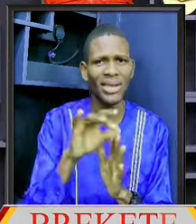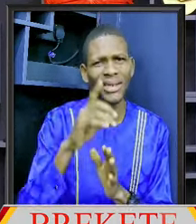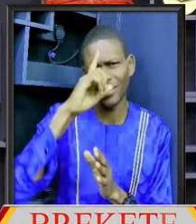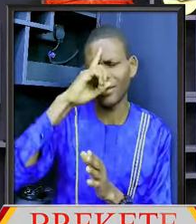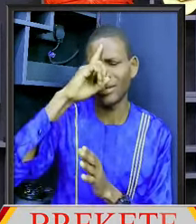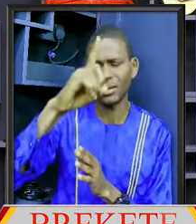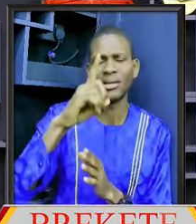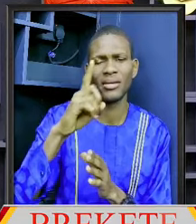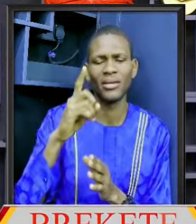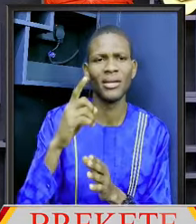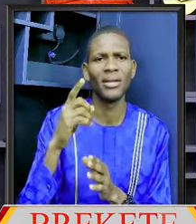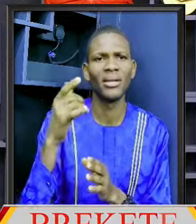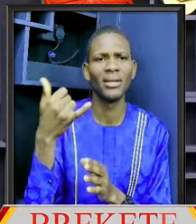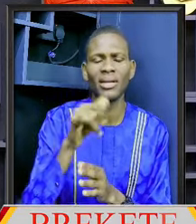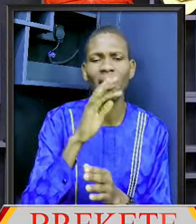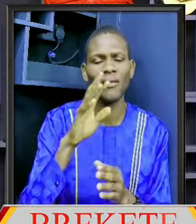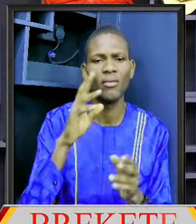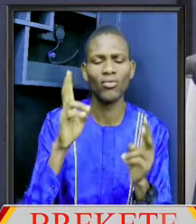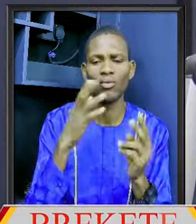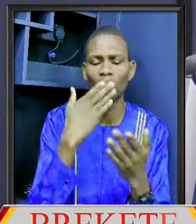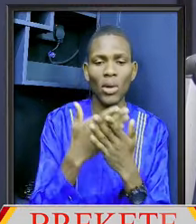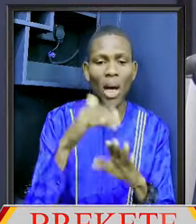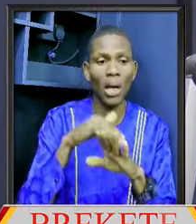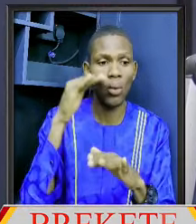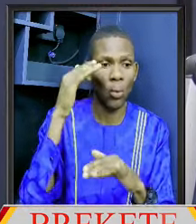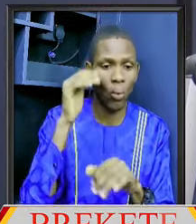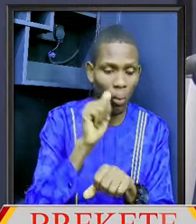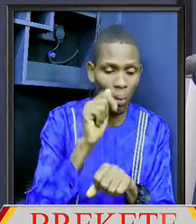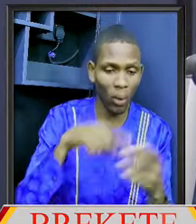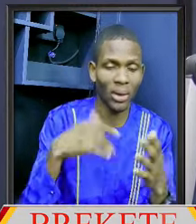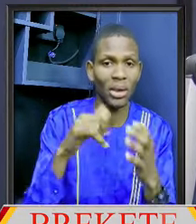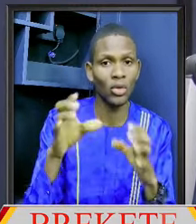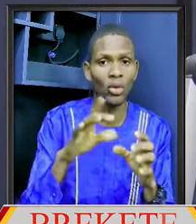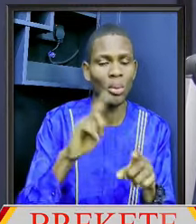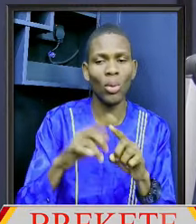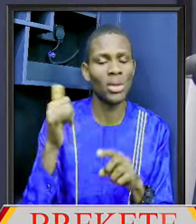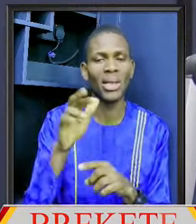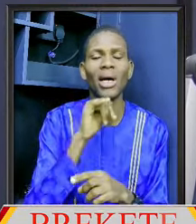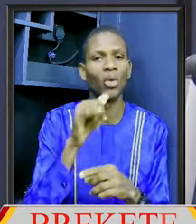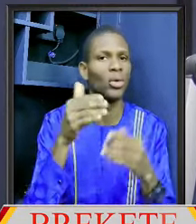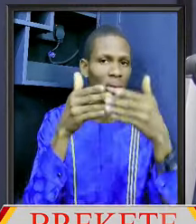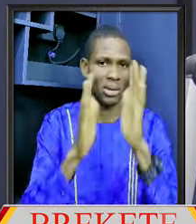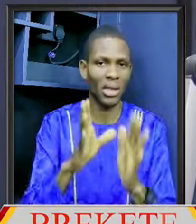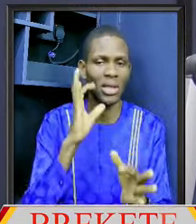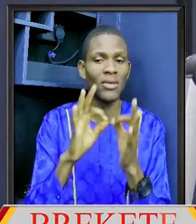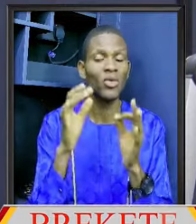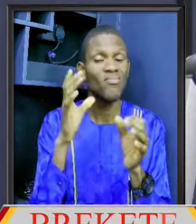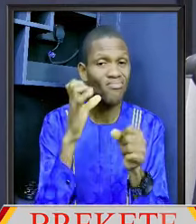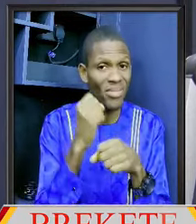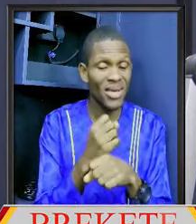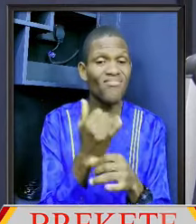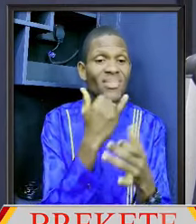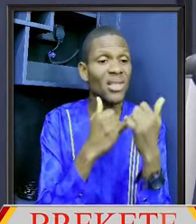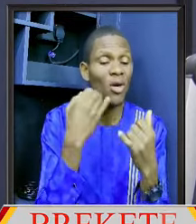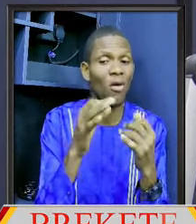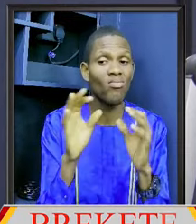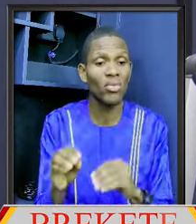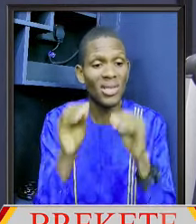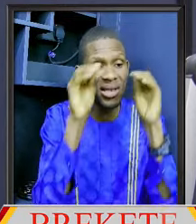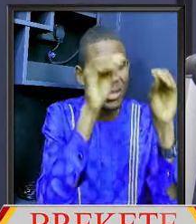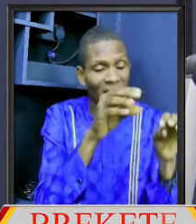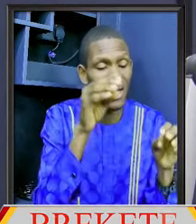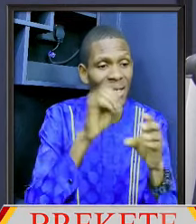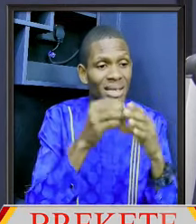intelligent. They are good at what they do, but they are not leaders. If you make the mistake of putting them